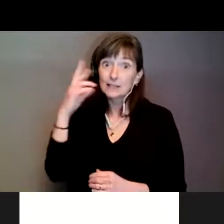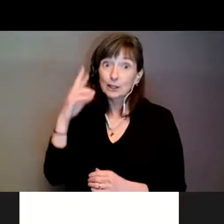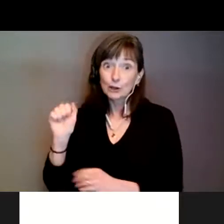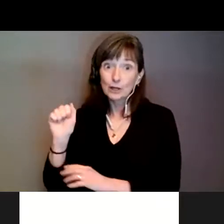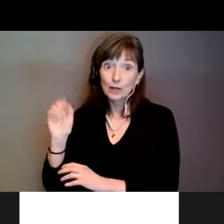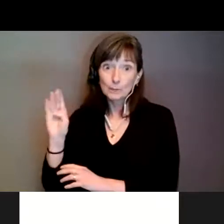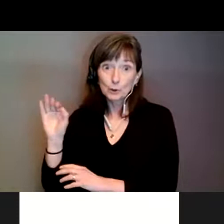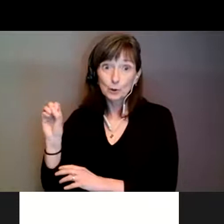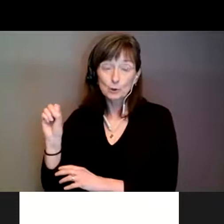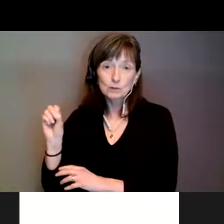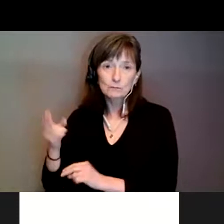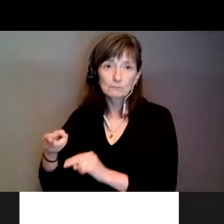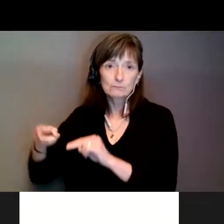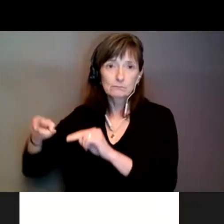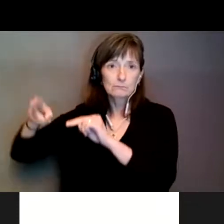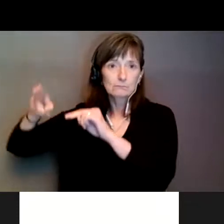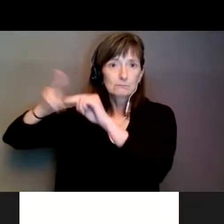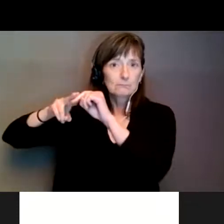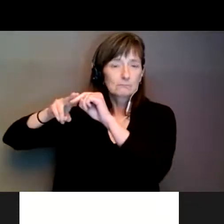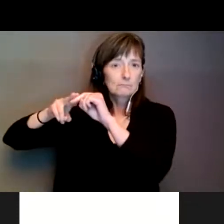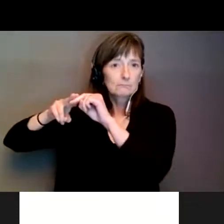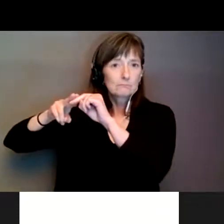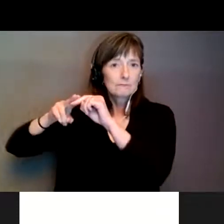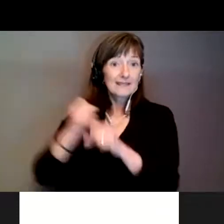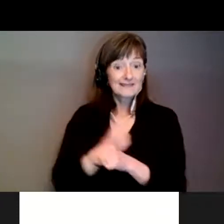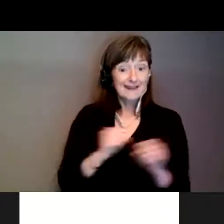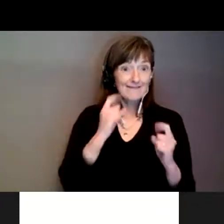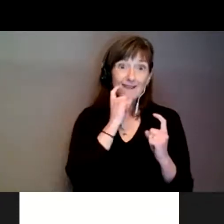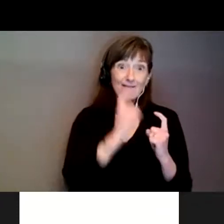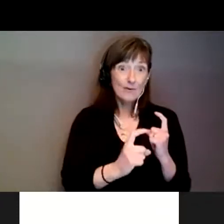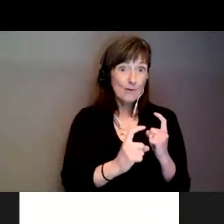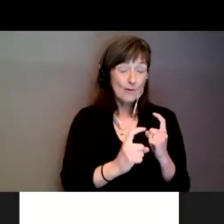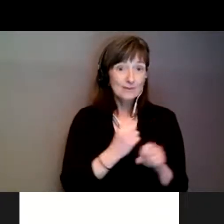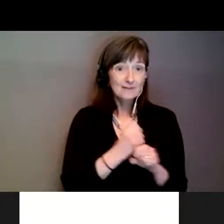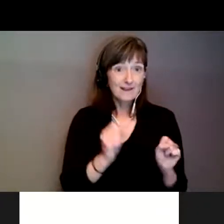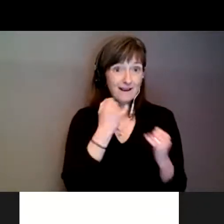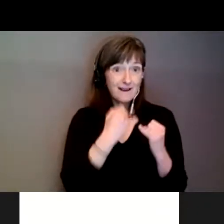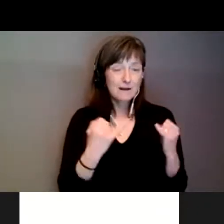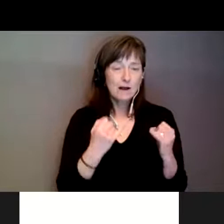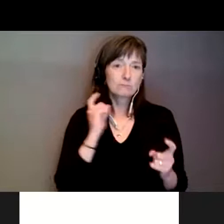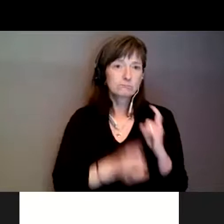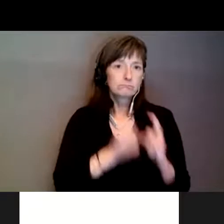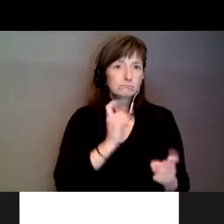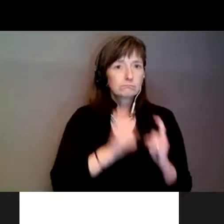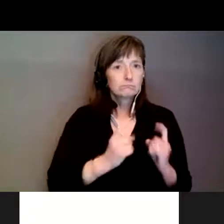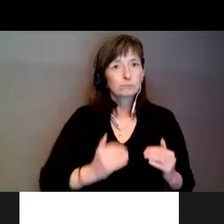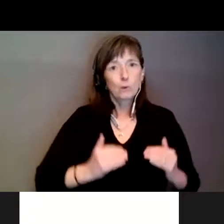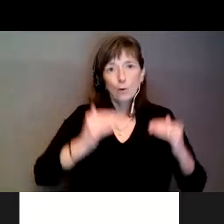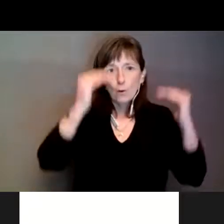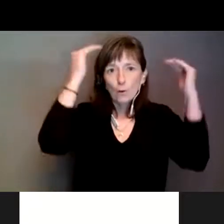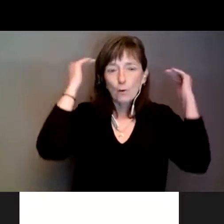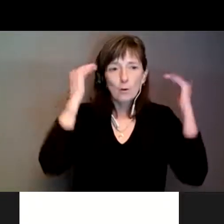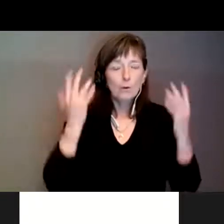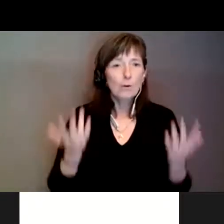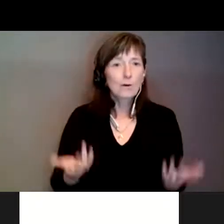The safety line was flooded with calls, and in any kind of